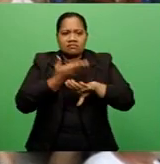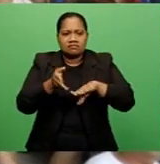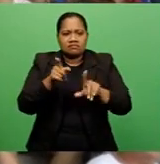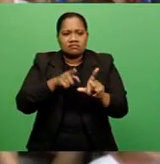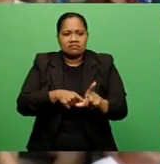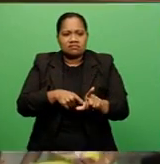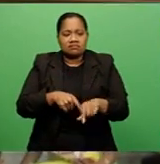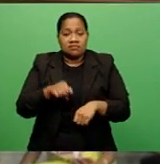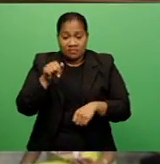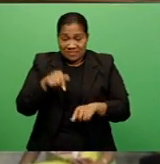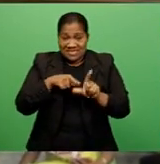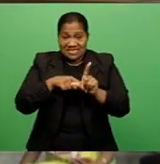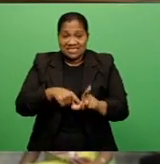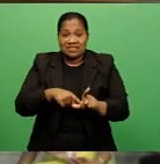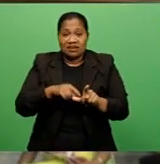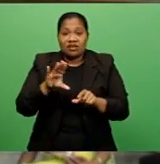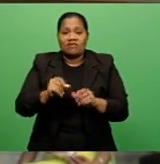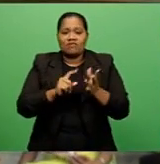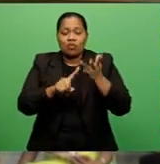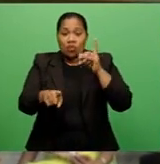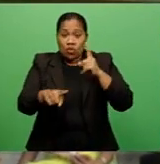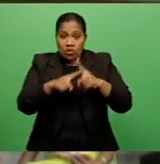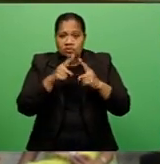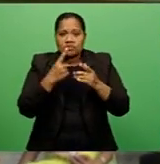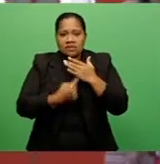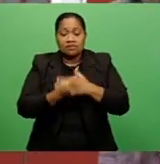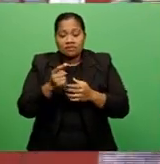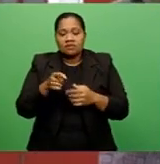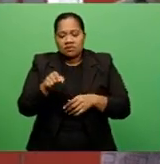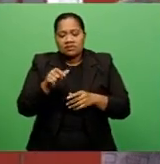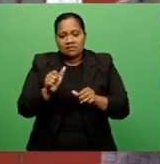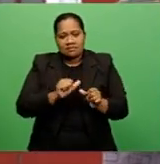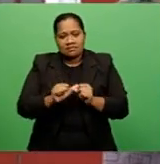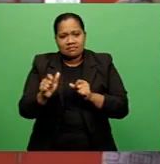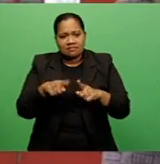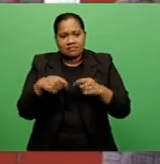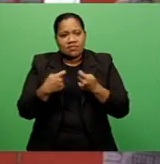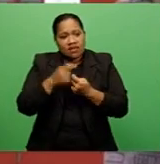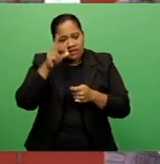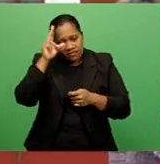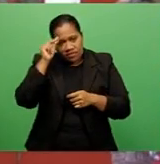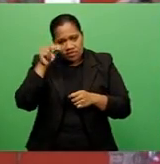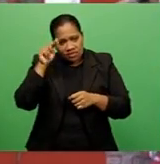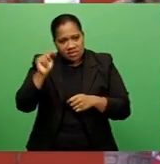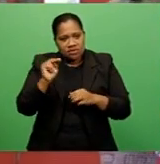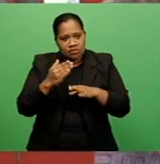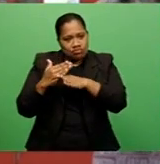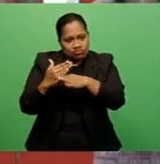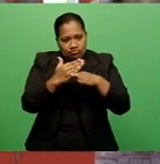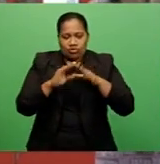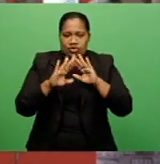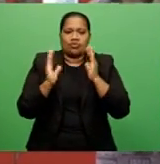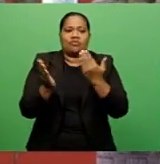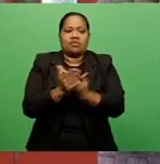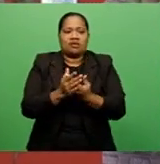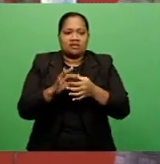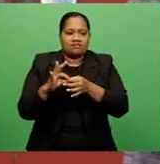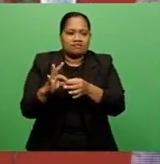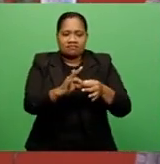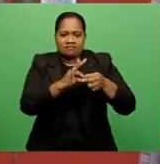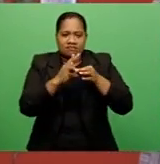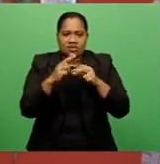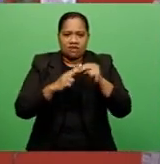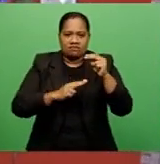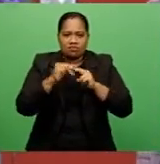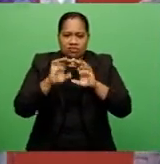ox, Bainimarama says oxen work best in teams, and Fijians will need to work together to rebuild our economy.